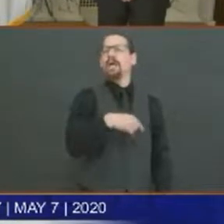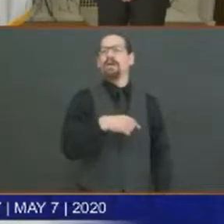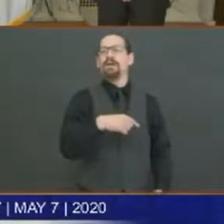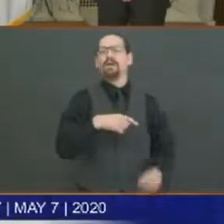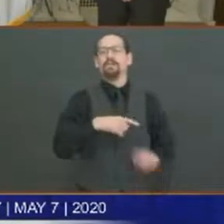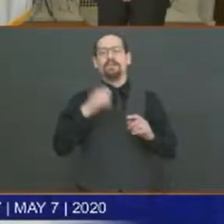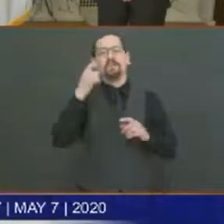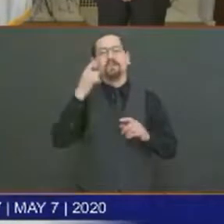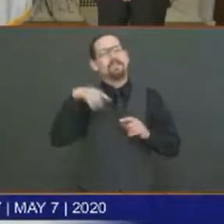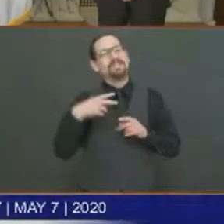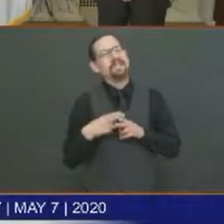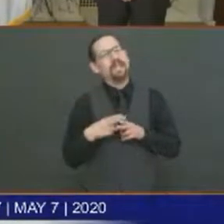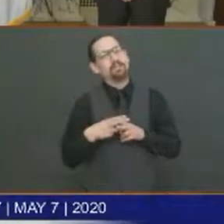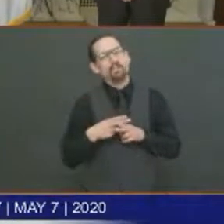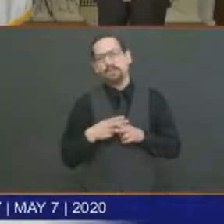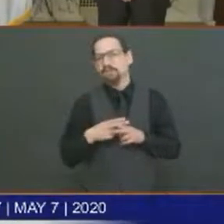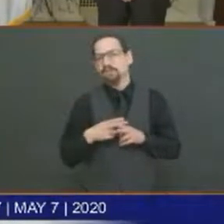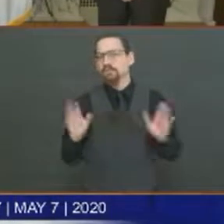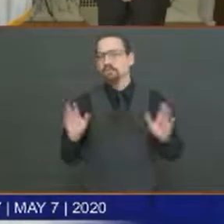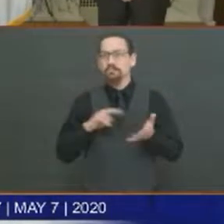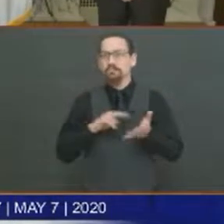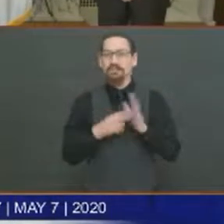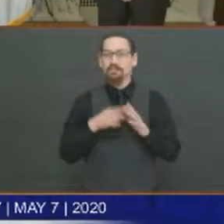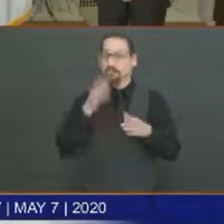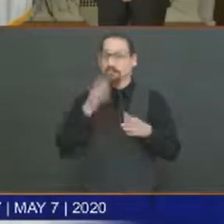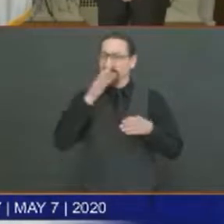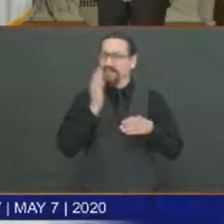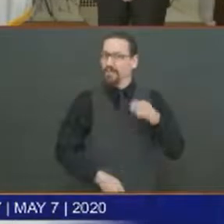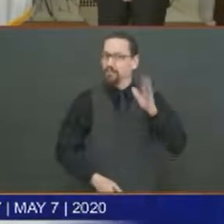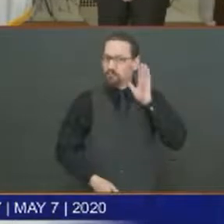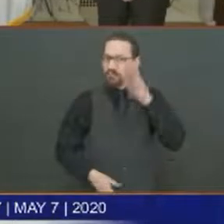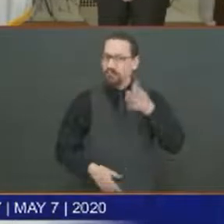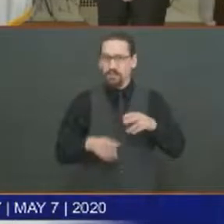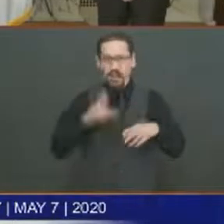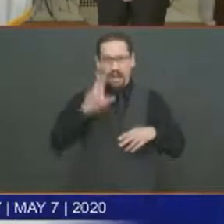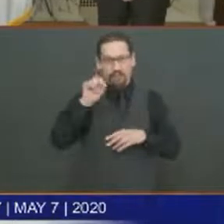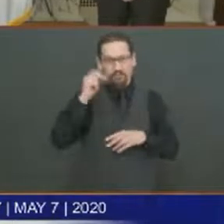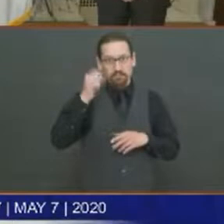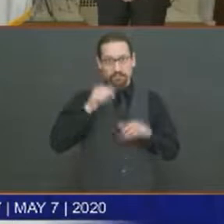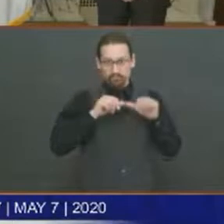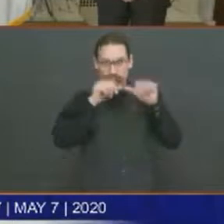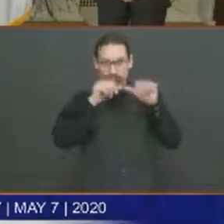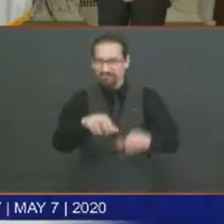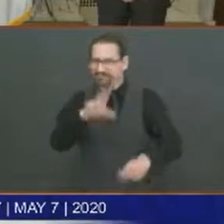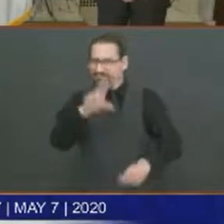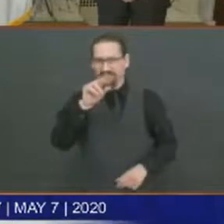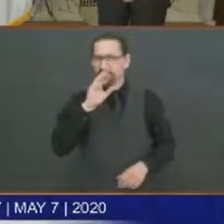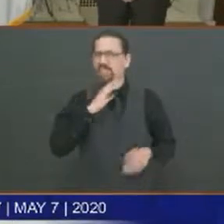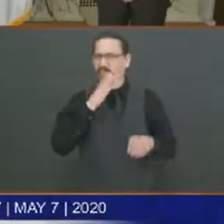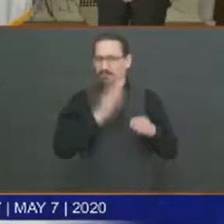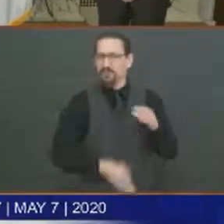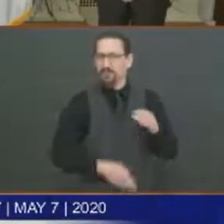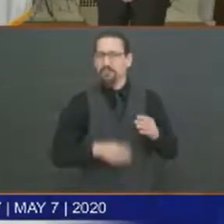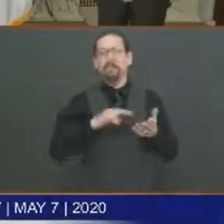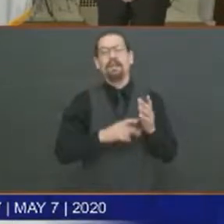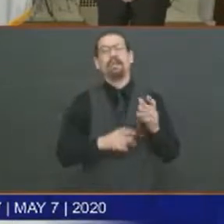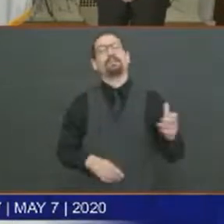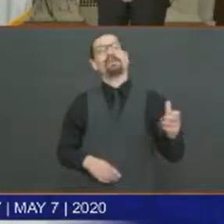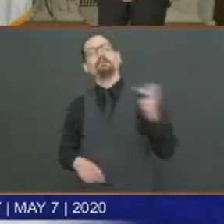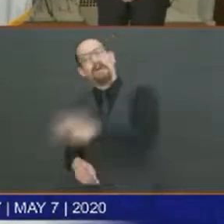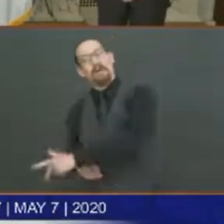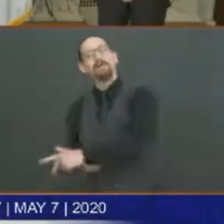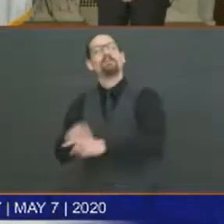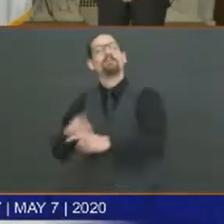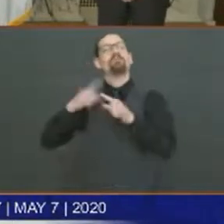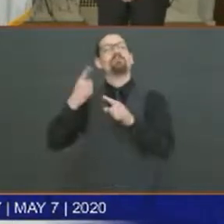So definitely when that goes away, that calculation will change for people. Here's what I would say, and this is what I